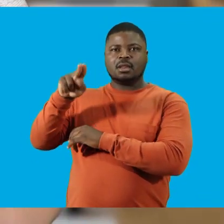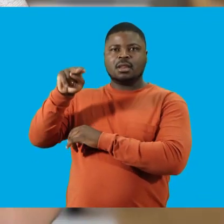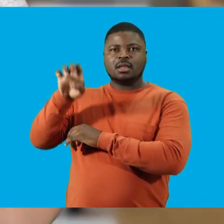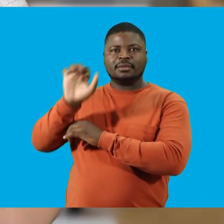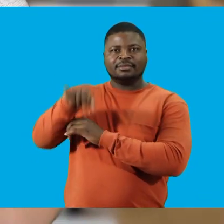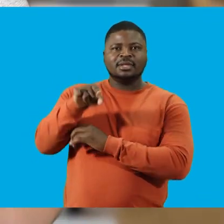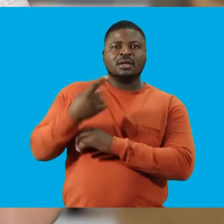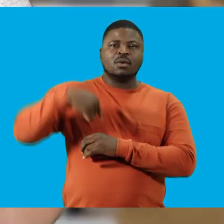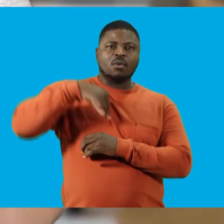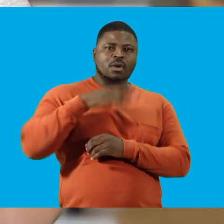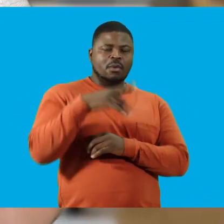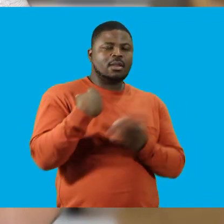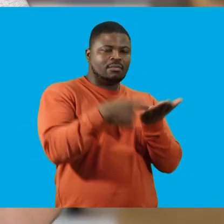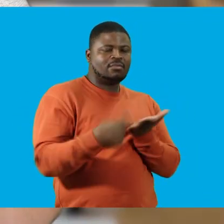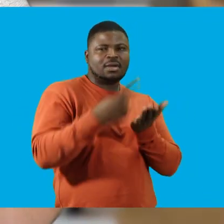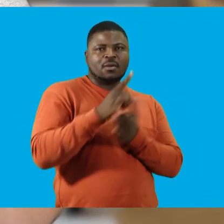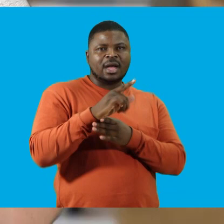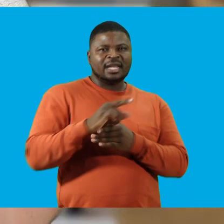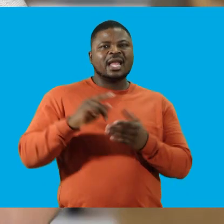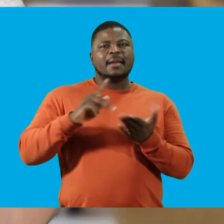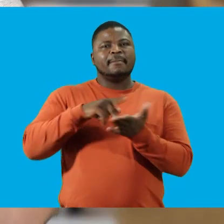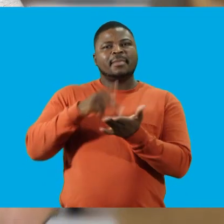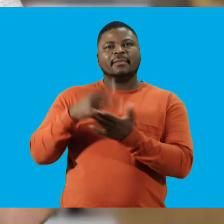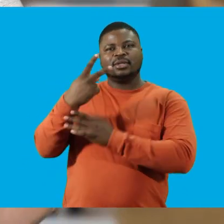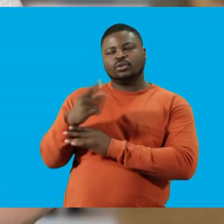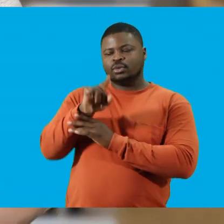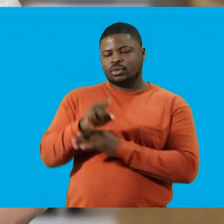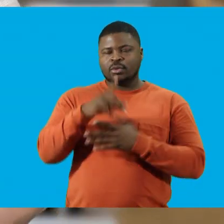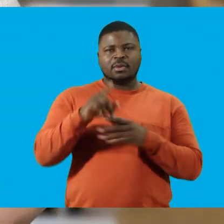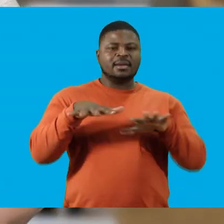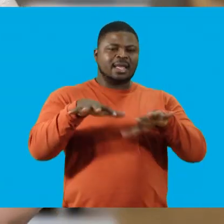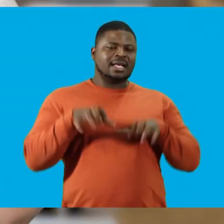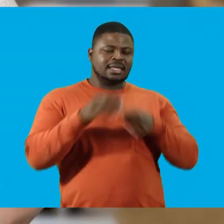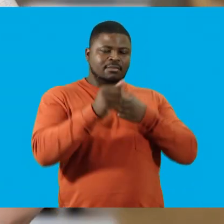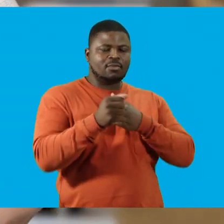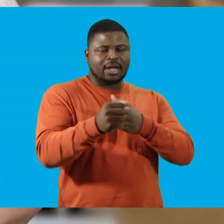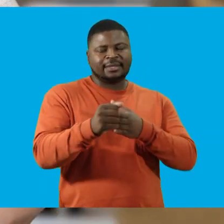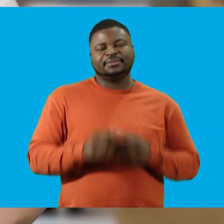be chatting about Paper 2, your exam guide.